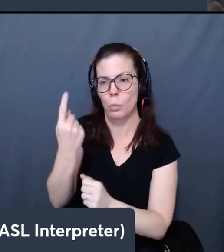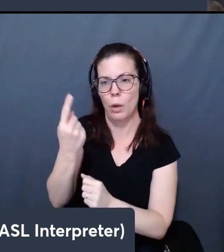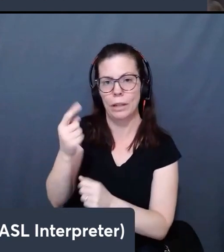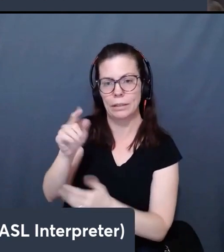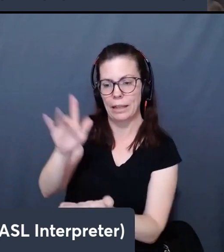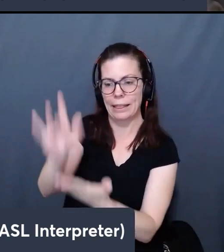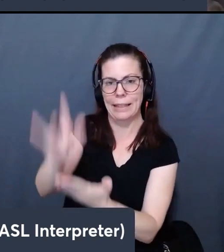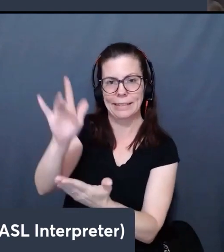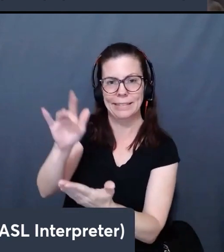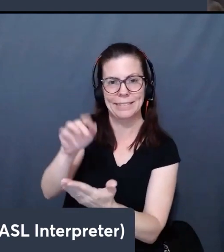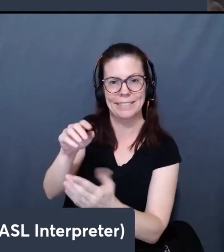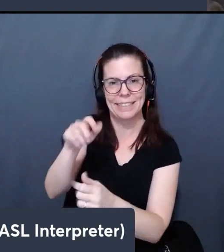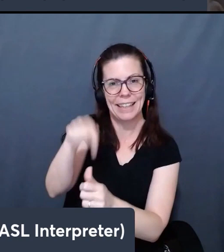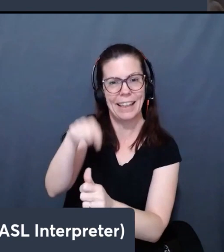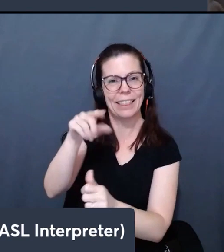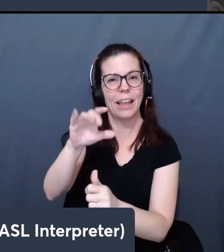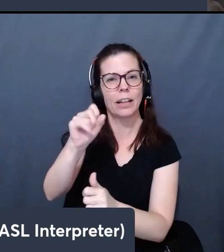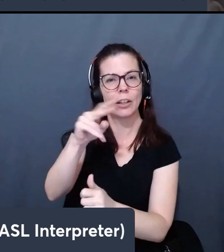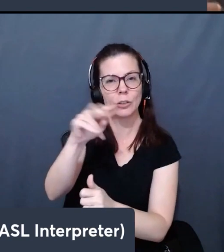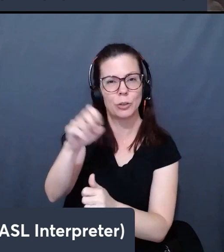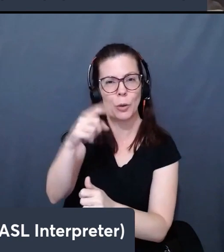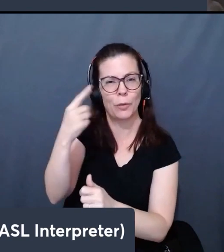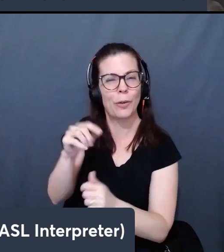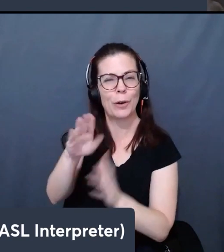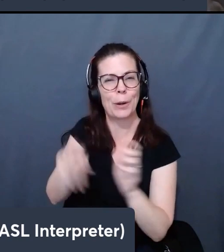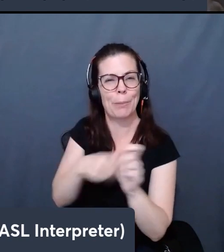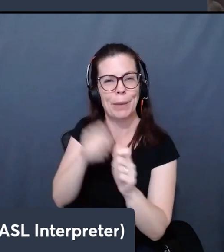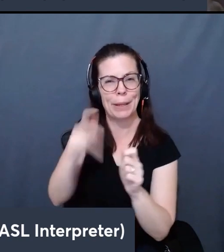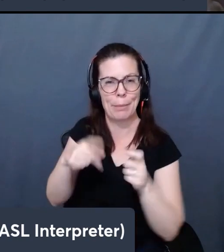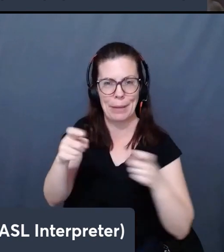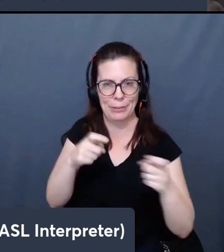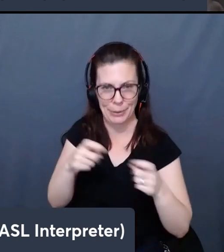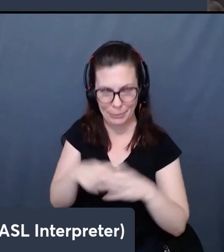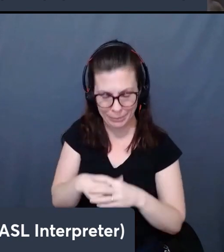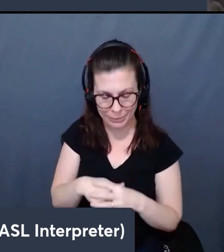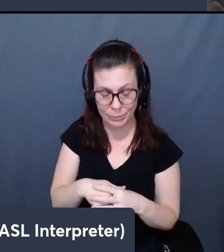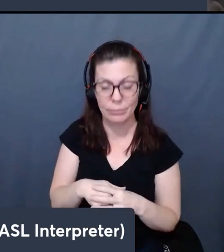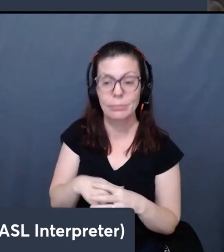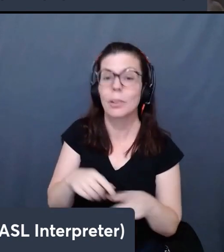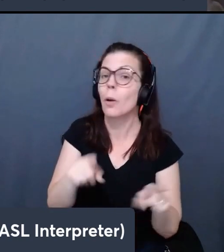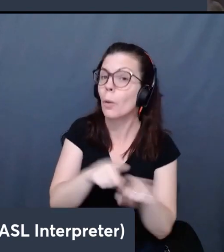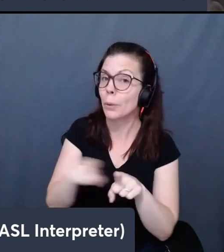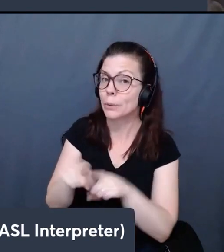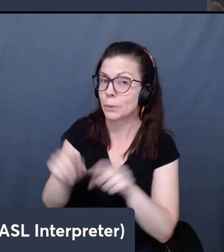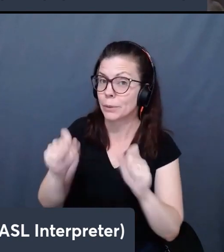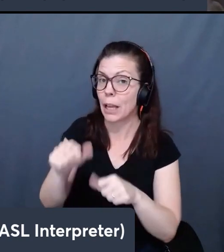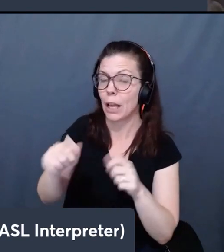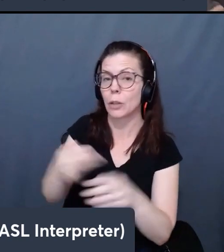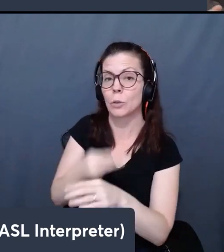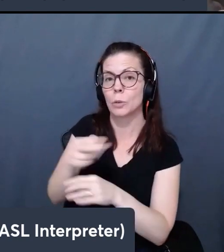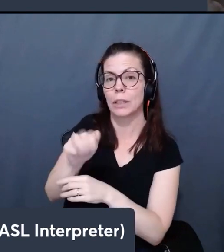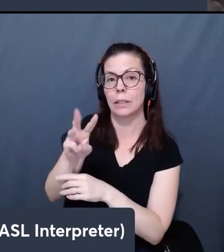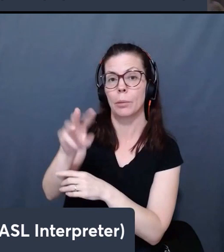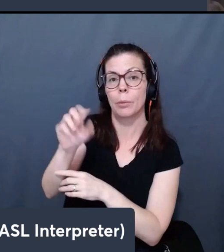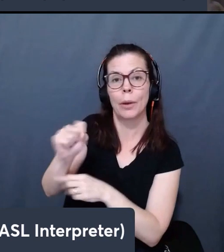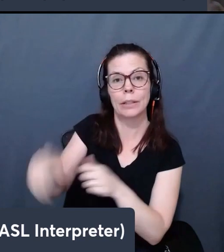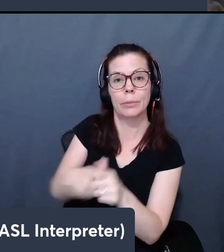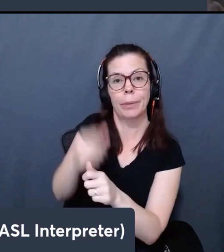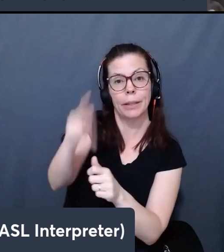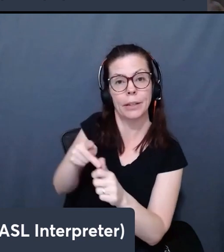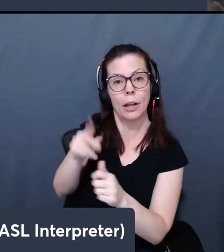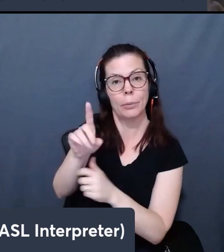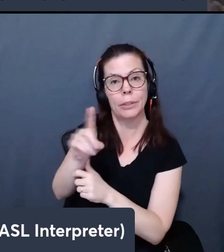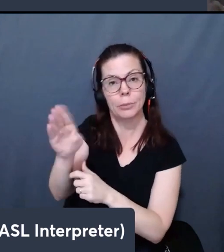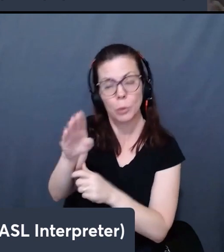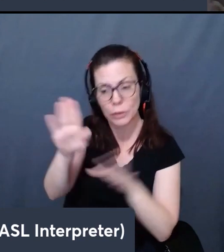Backup Management Console. And in addition to that, you will be able to use AWS backup dashboards to centrally monitor